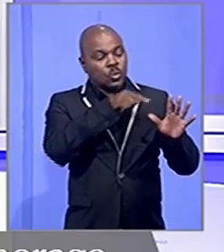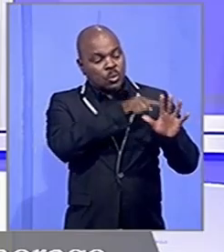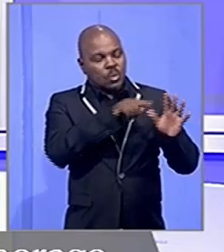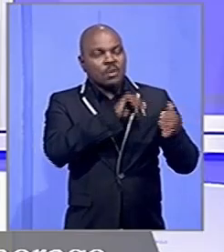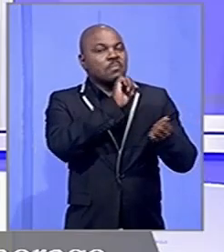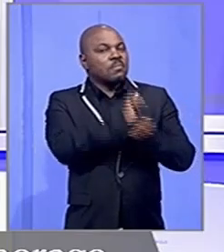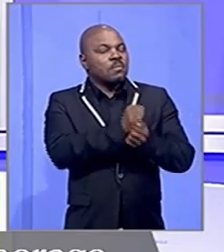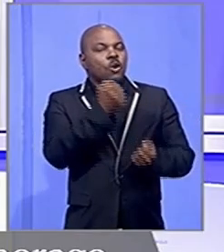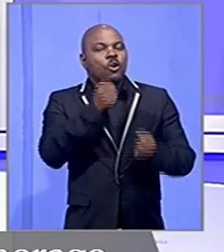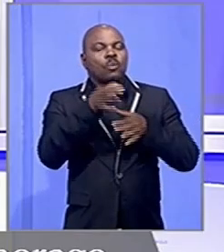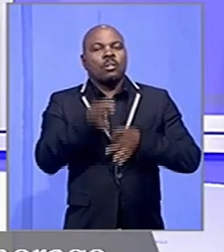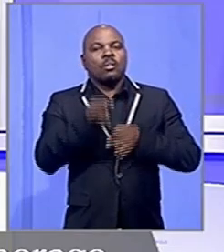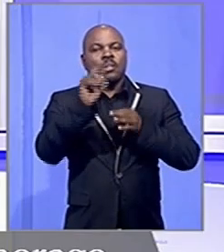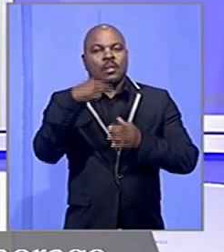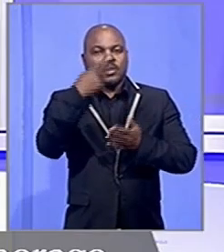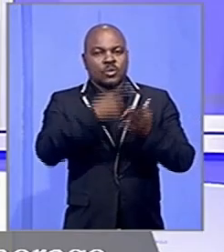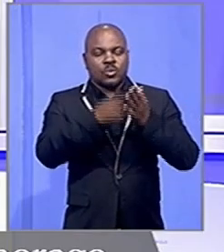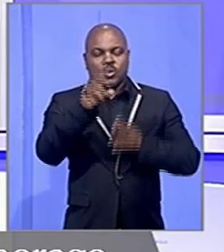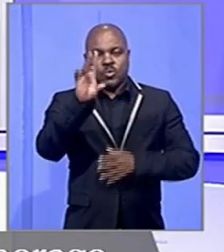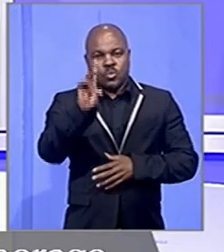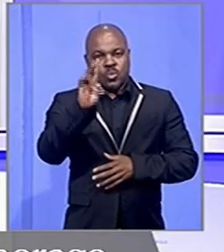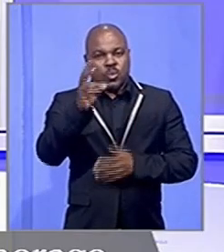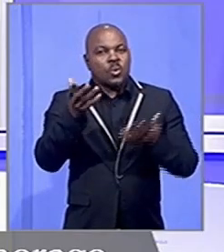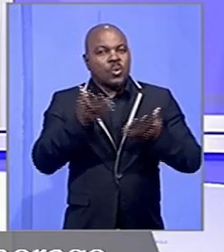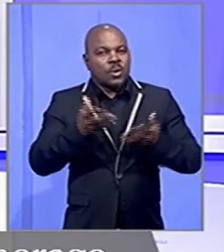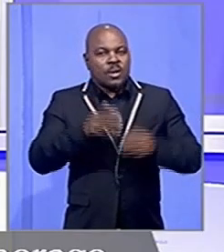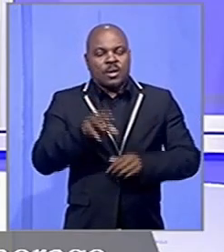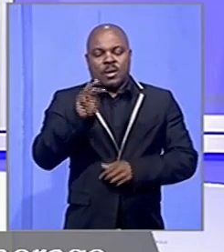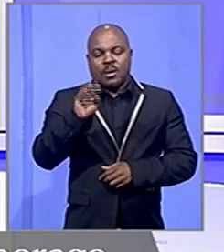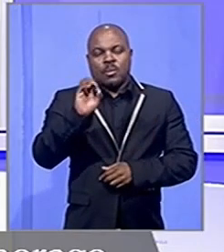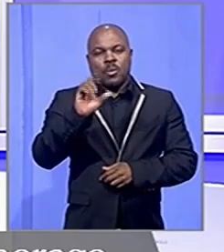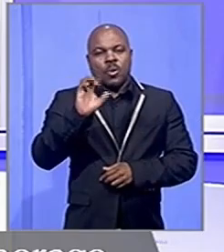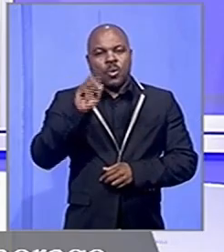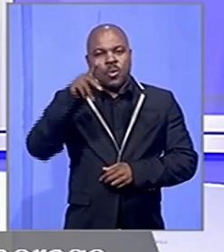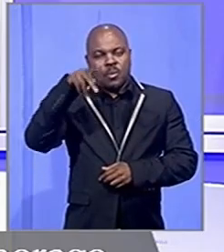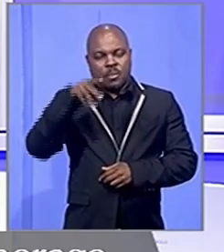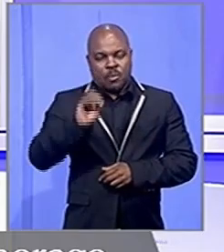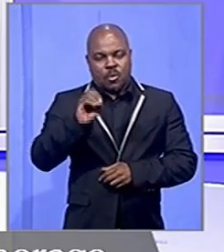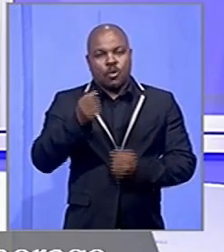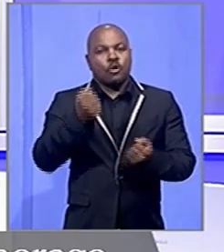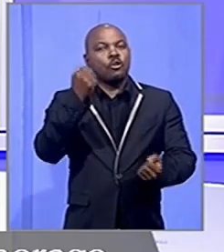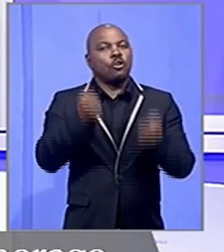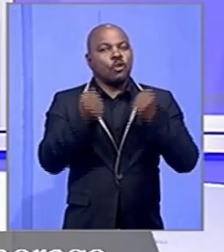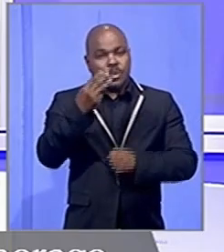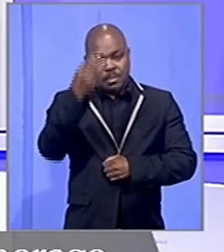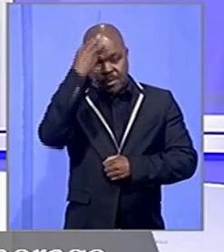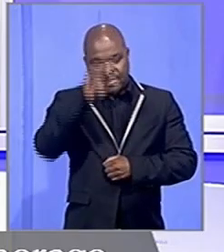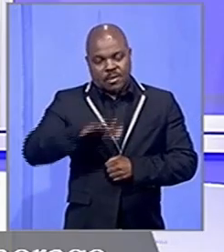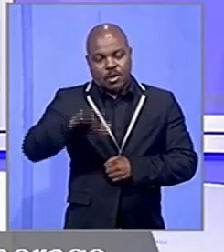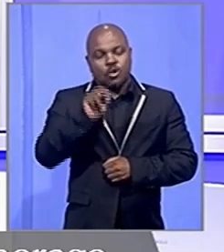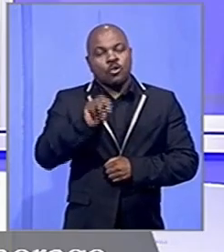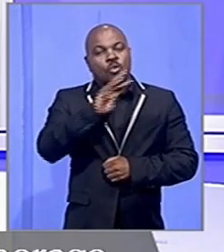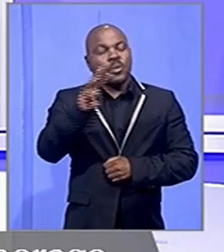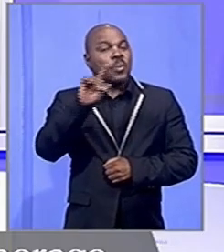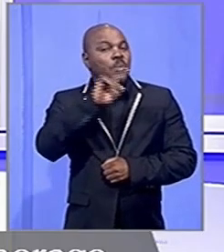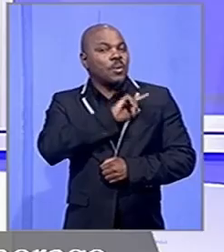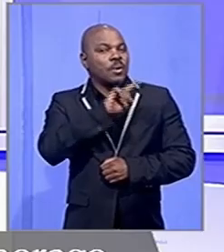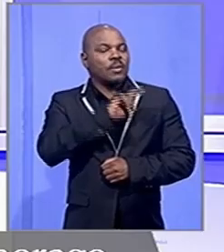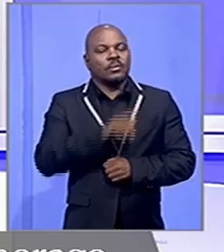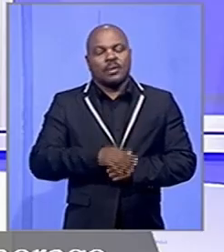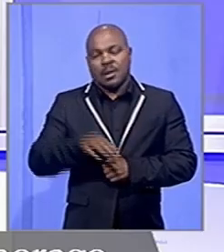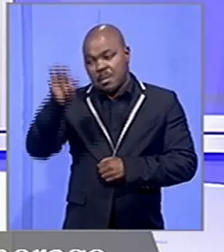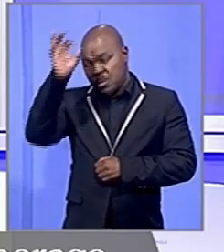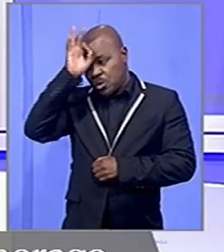morago go fitla beke e tlang la boraro ke kgotlatshekelo ya magistrata wa Molopo kwa Mahikeng kwa Northwest. Seno ke go